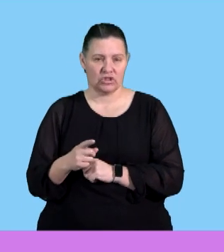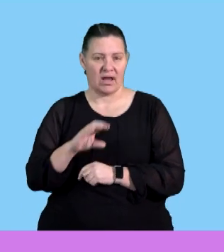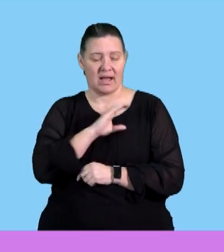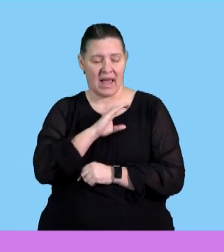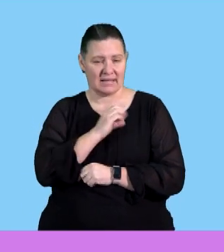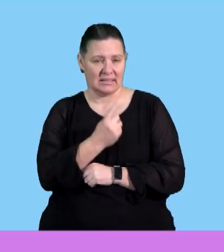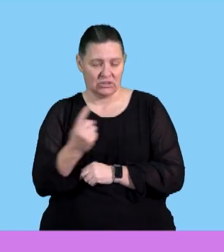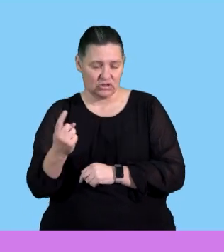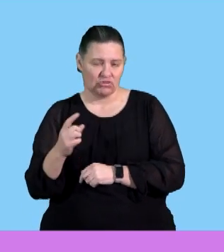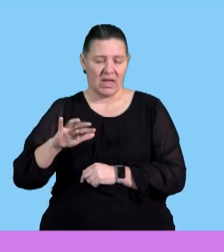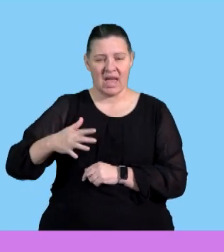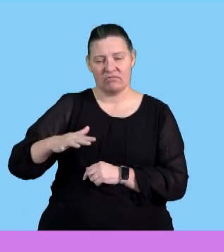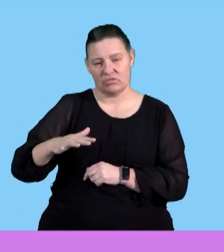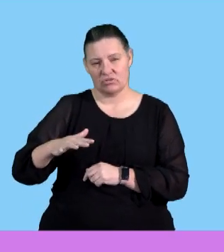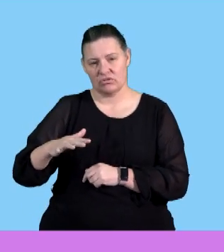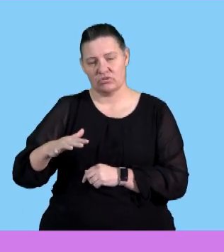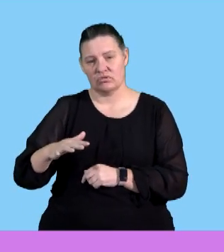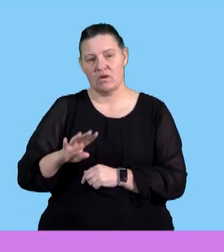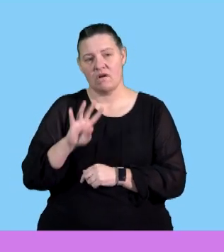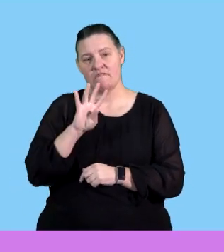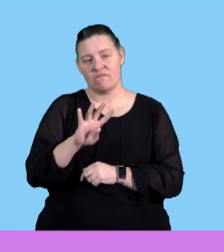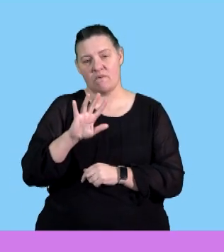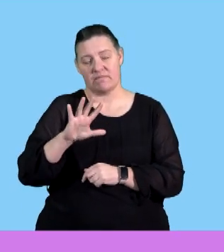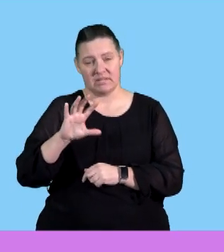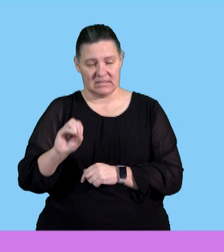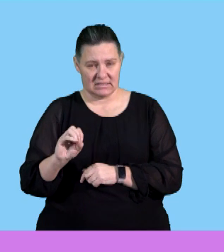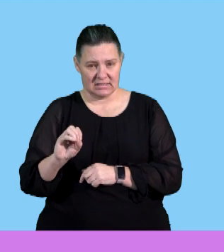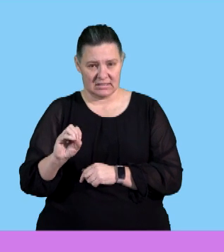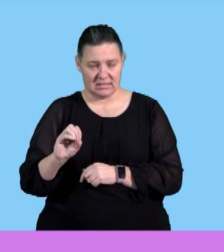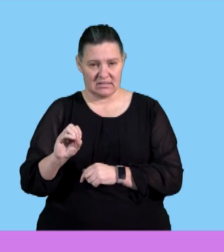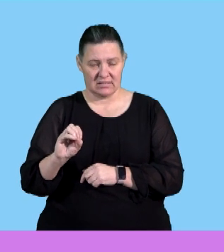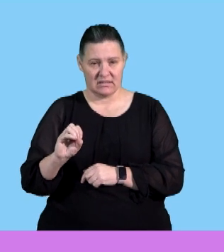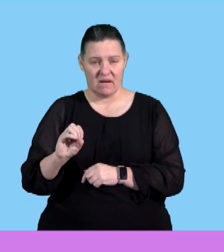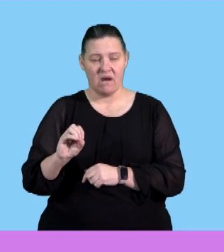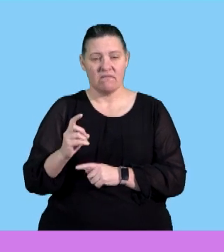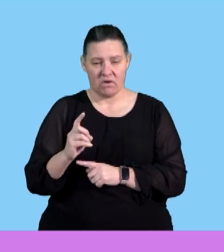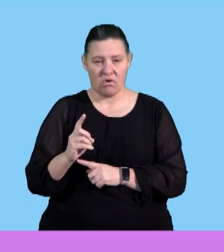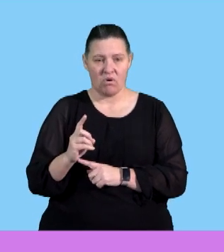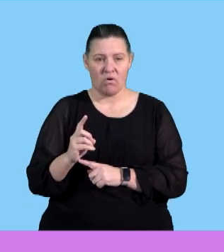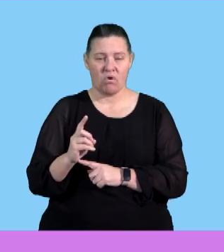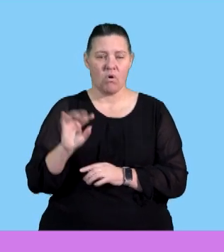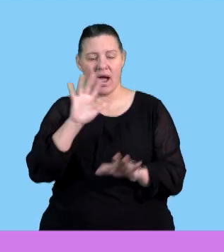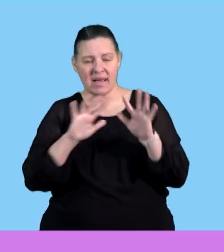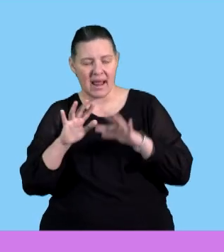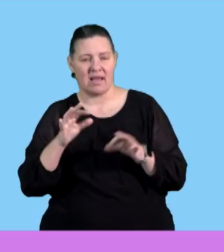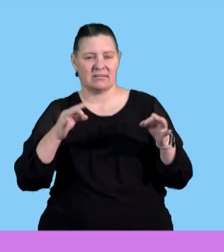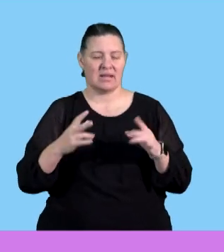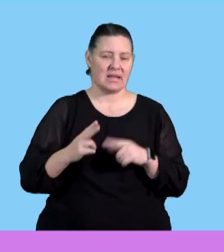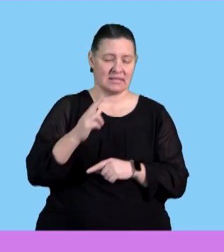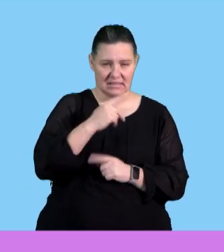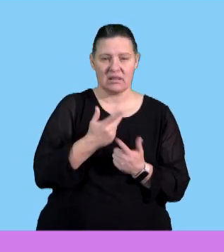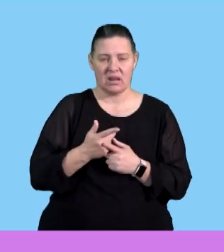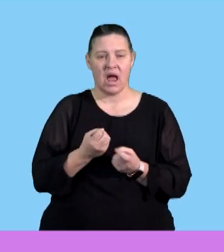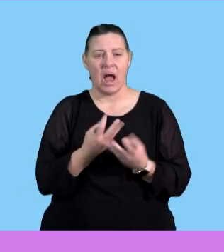charges every client an average of 450 rand per color and cut, how